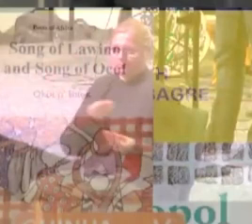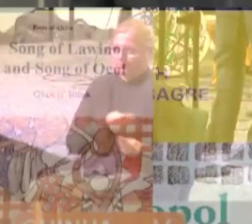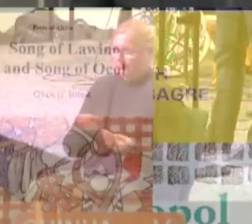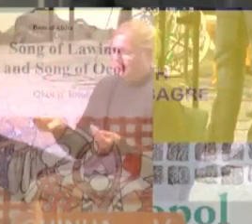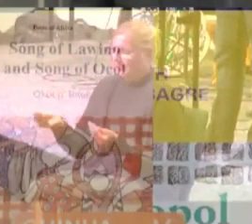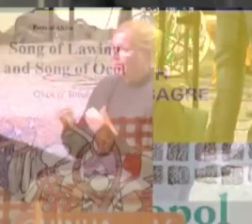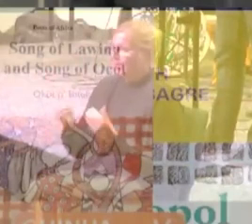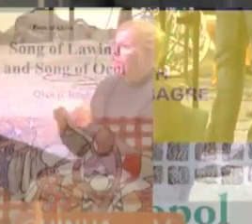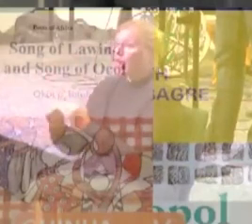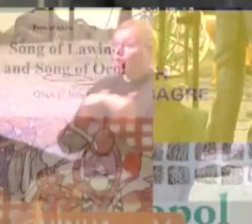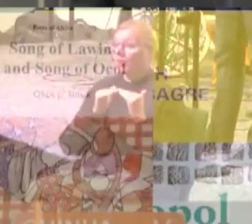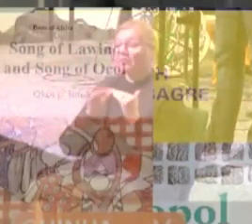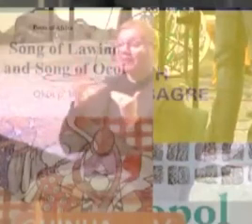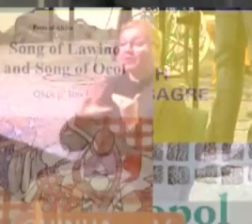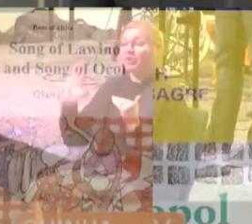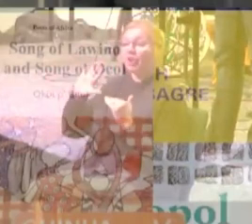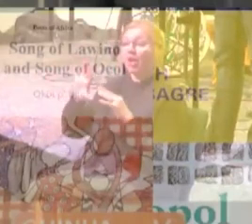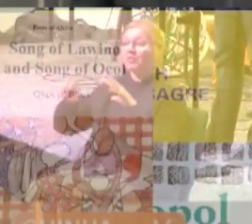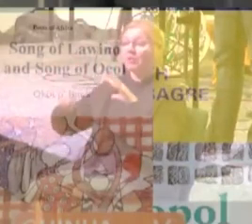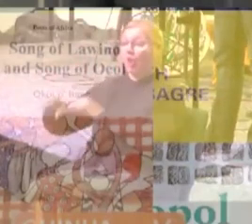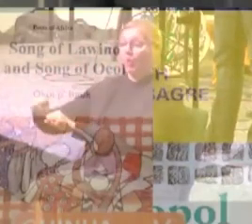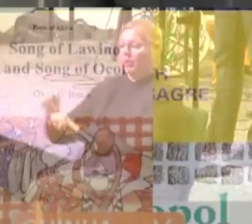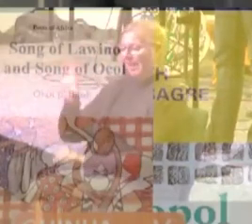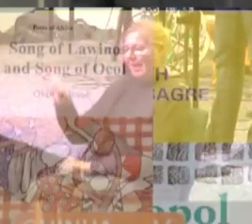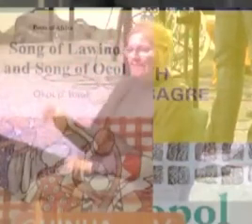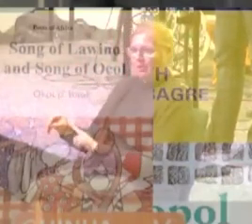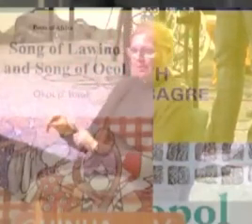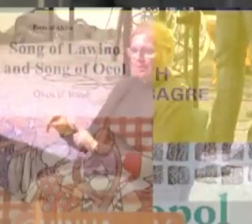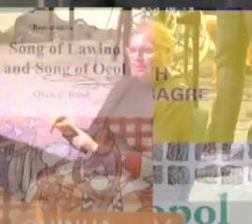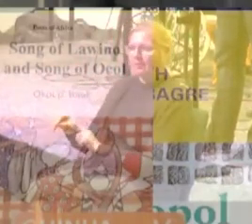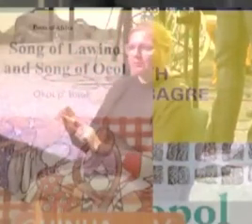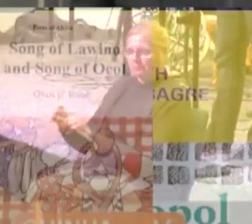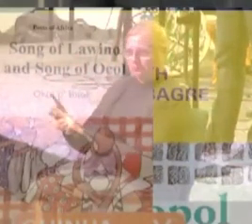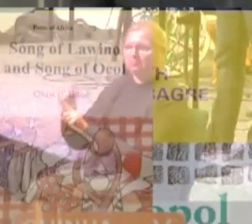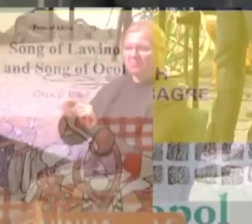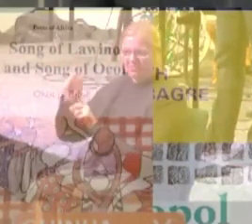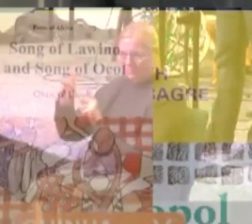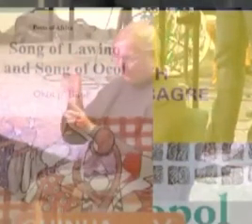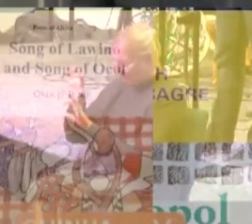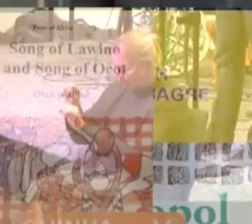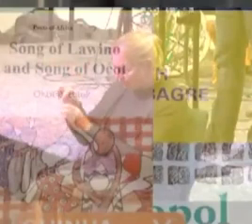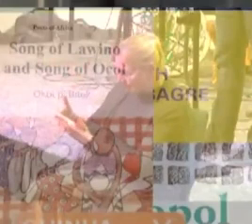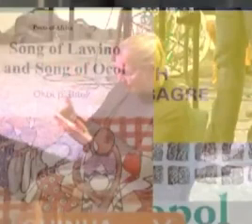Equivalence across colonial divides in Africa is discussed by Okot Pibitek and Chinua Achebe.